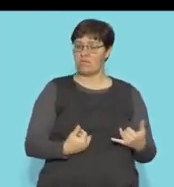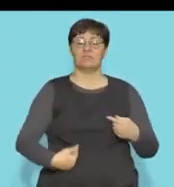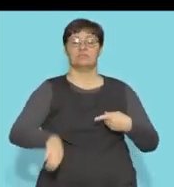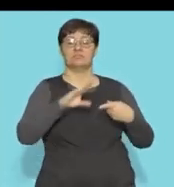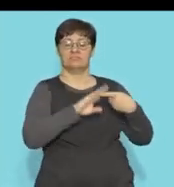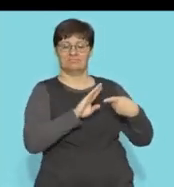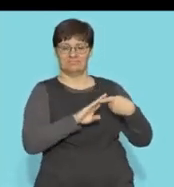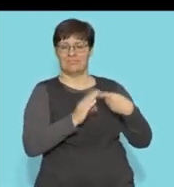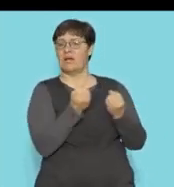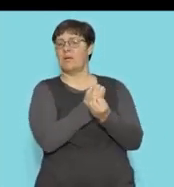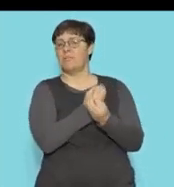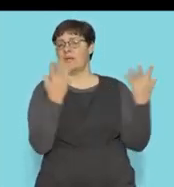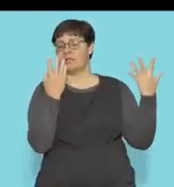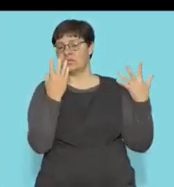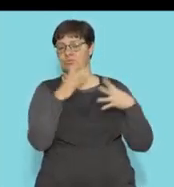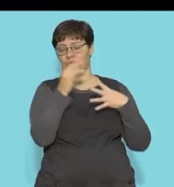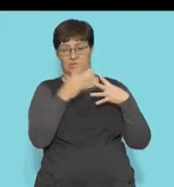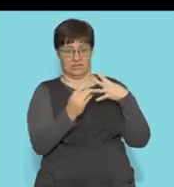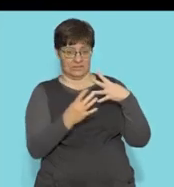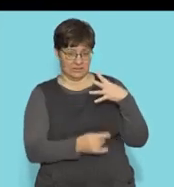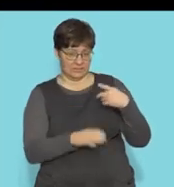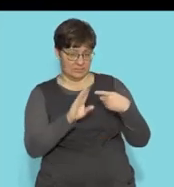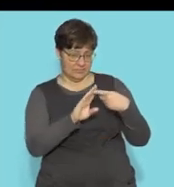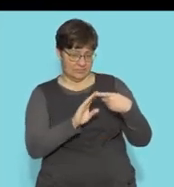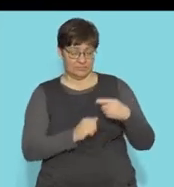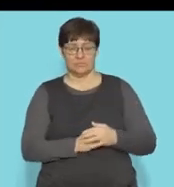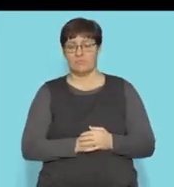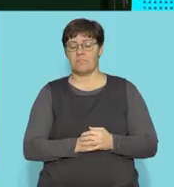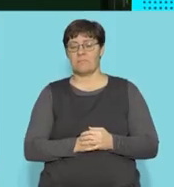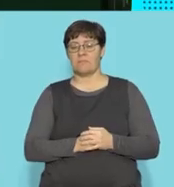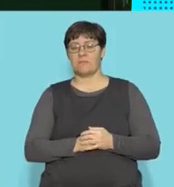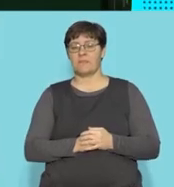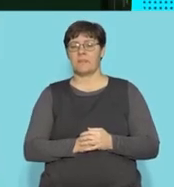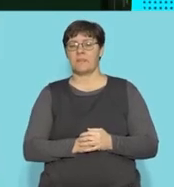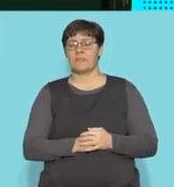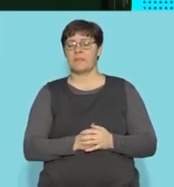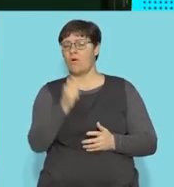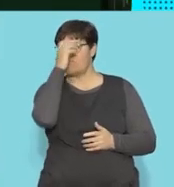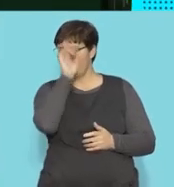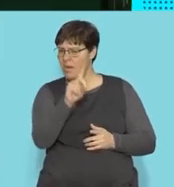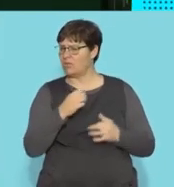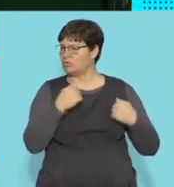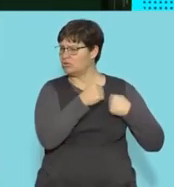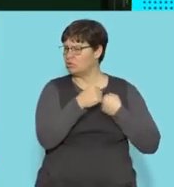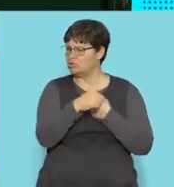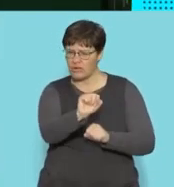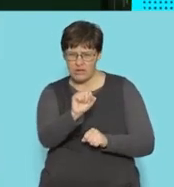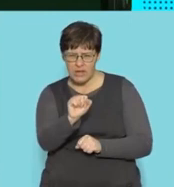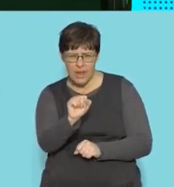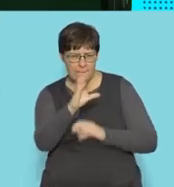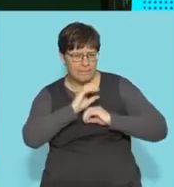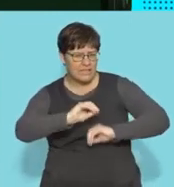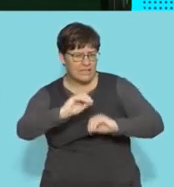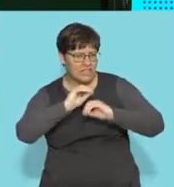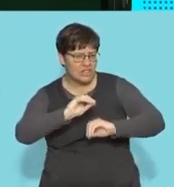attention now on multiple choice items. Now, do you remember the strategy that